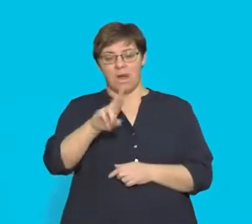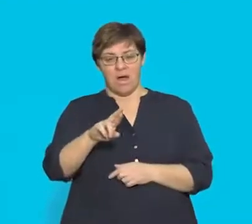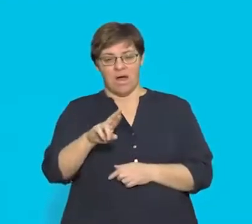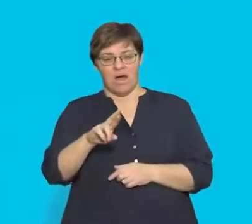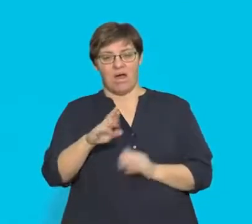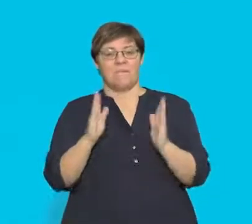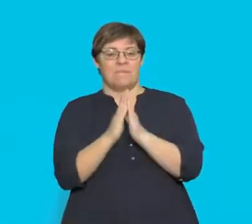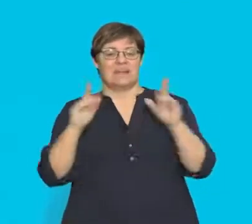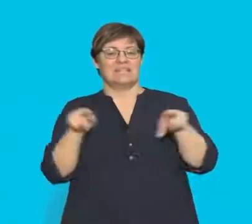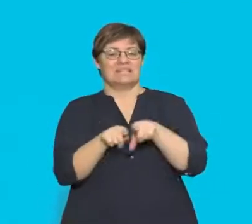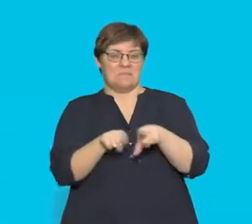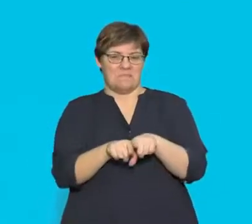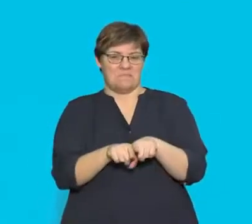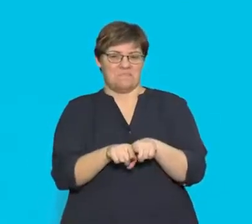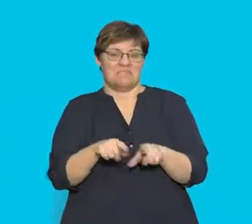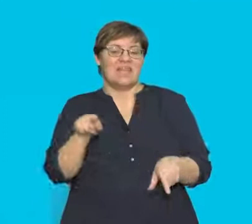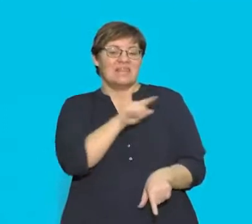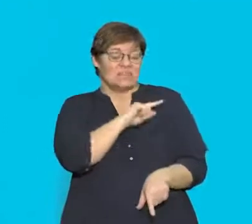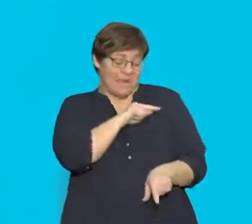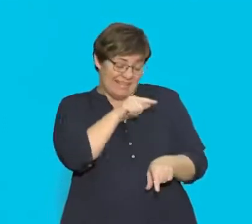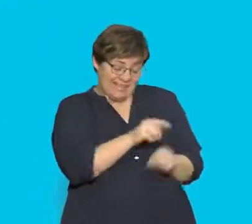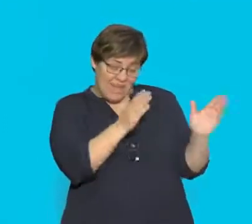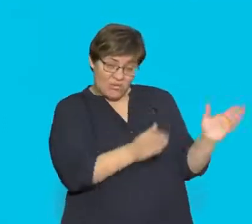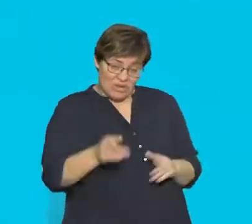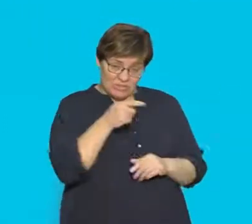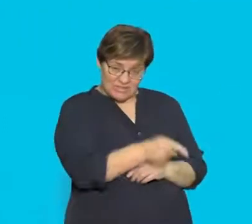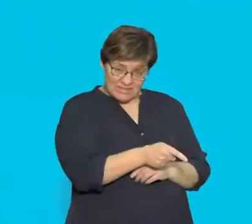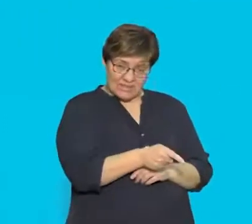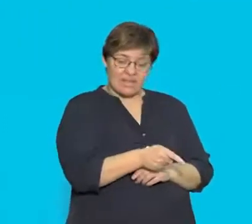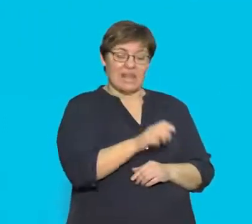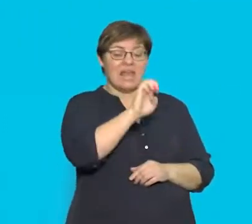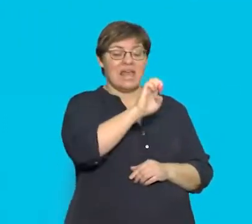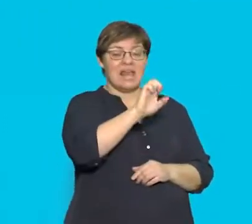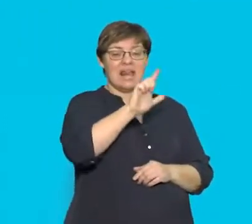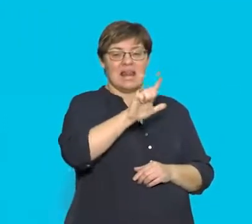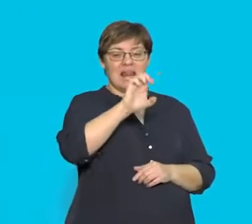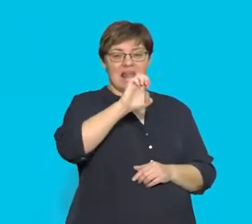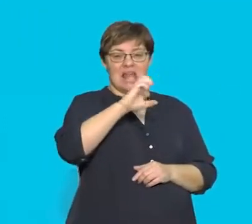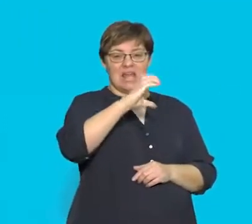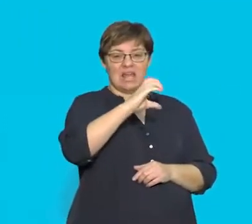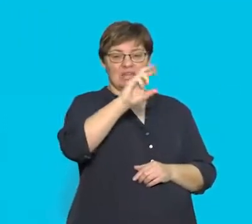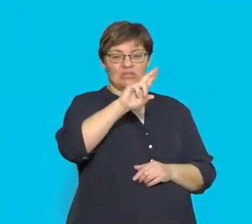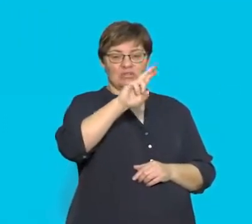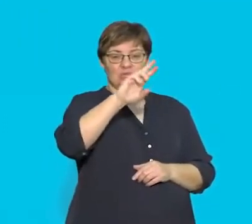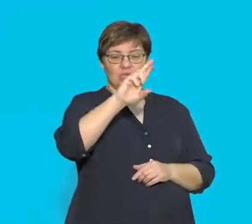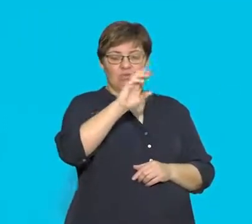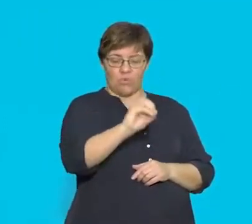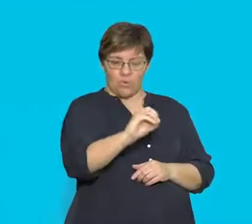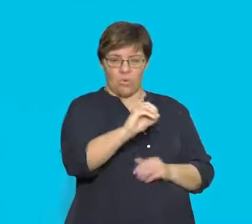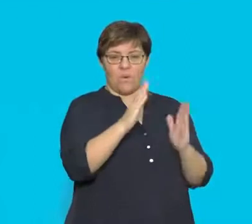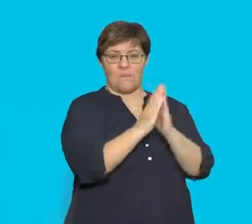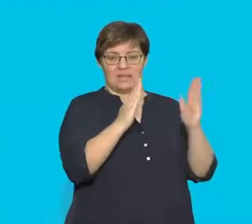a bar magnet. And that's why we call this type of arrangement an electromagnet. It is